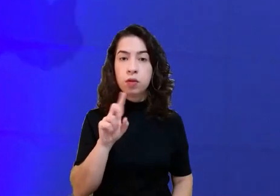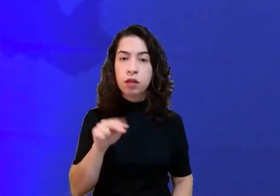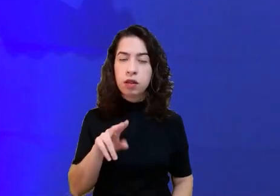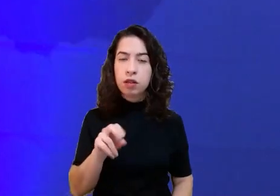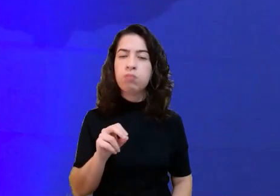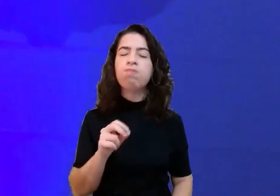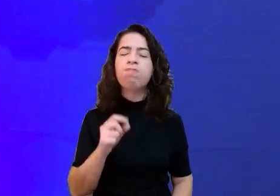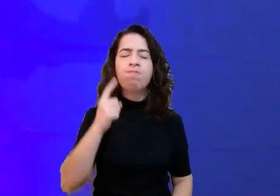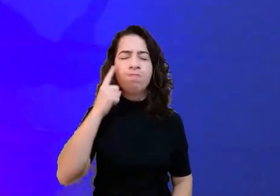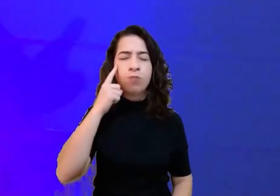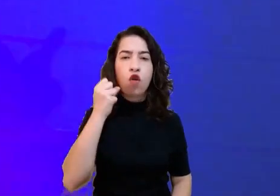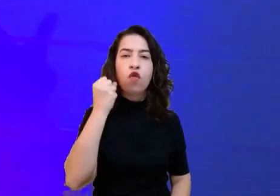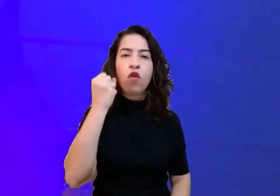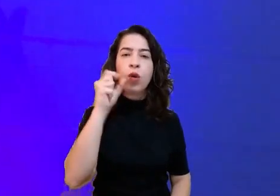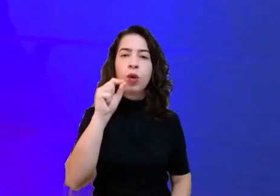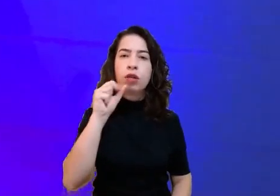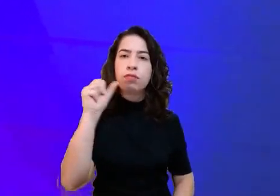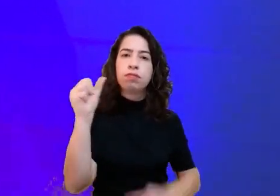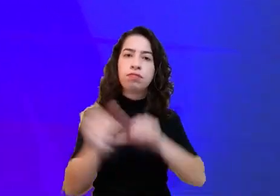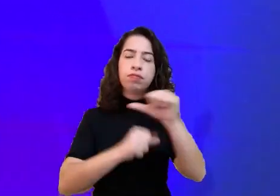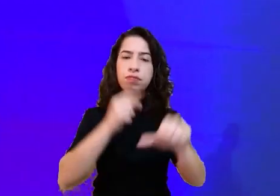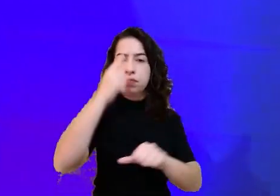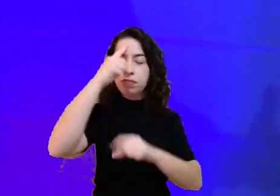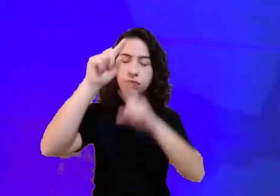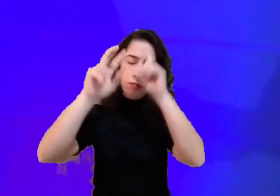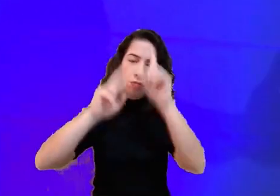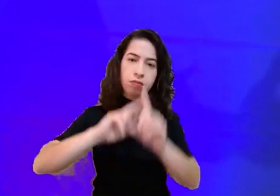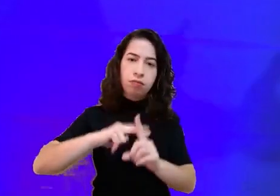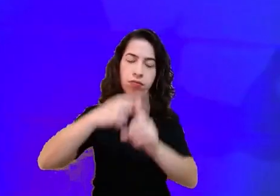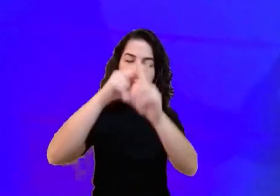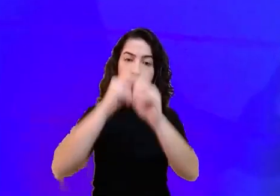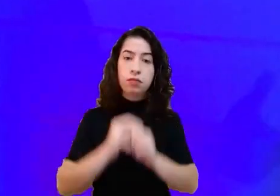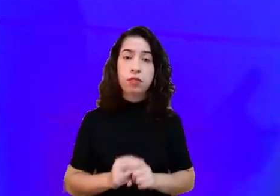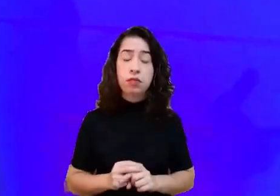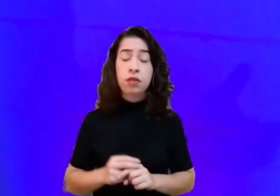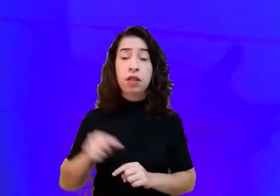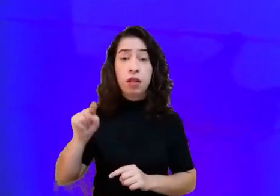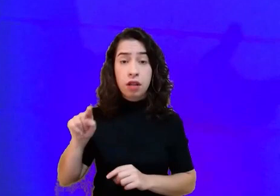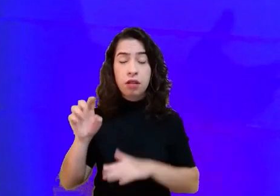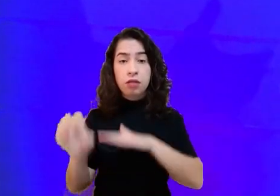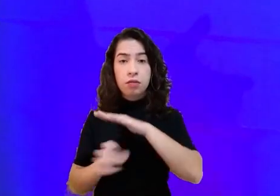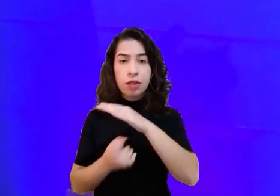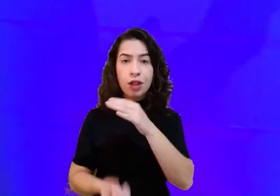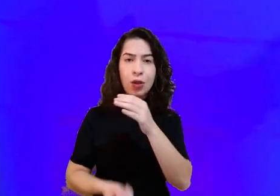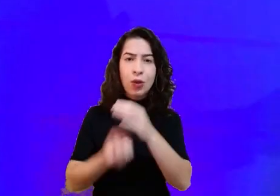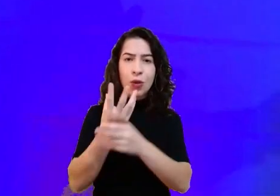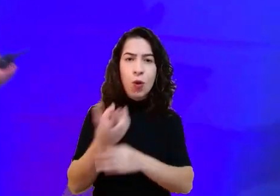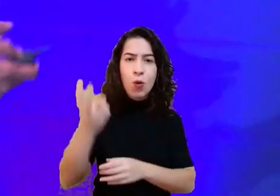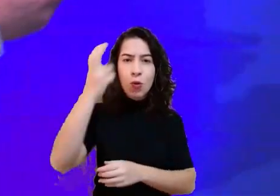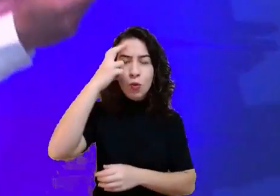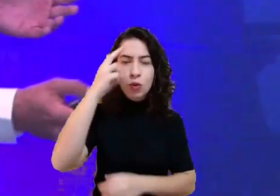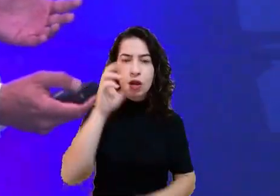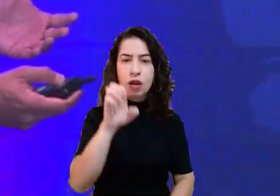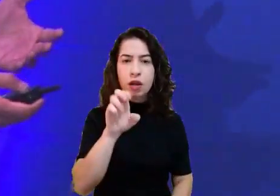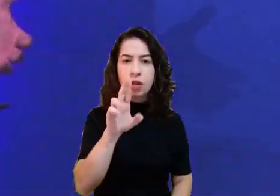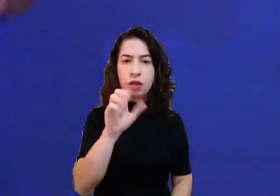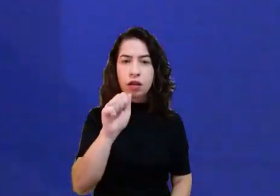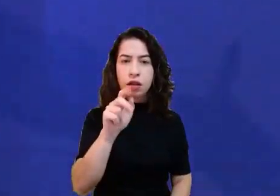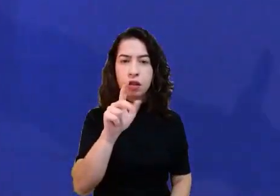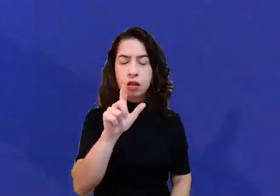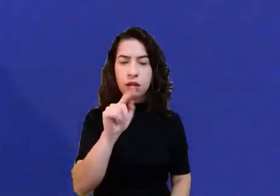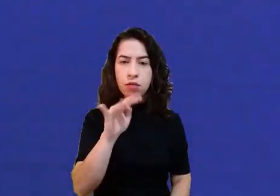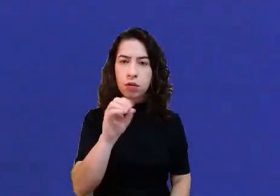previously Suzano was the company that had the eucalyptus culture that throughout decades was enhanced